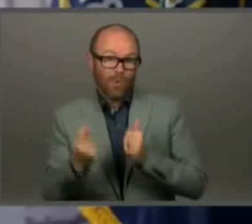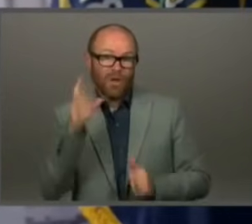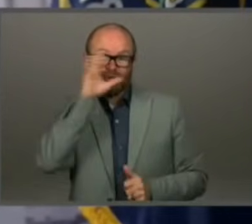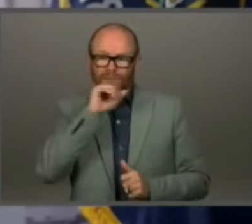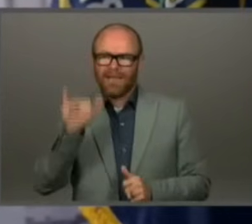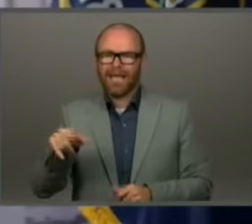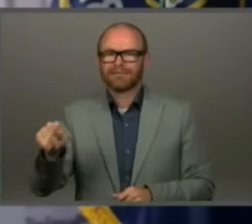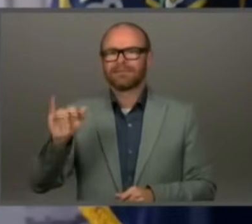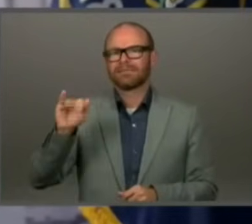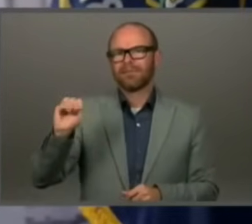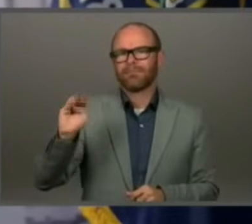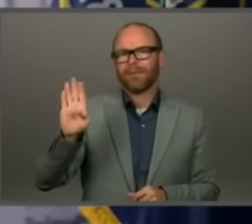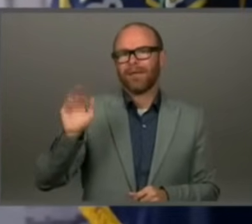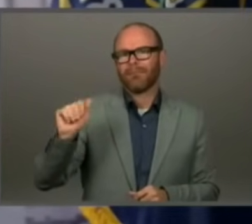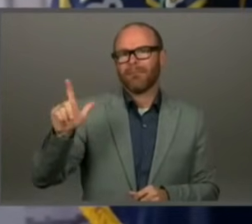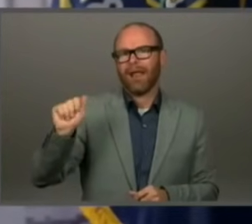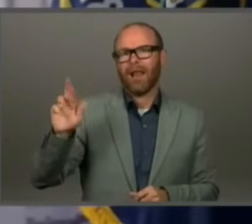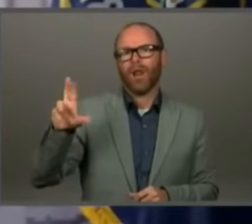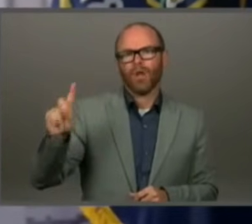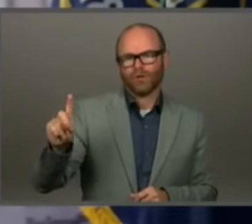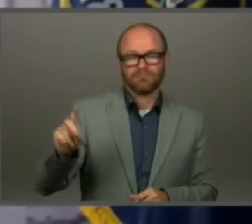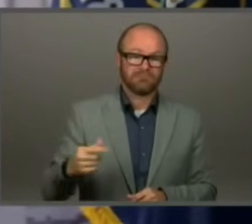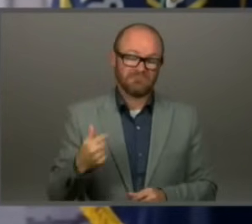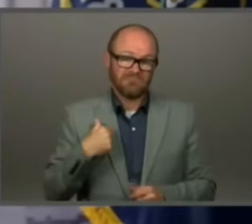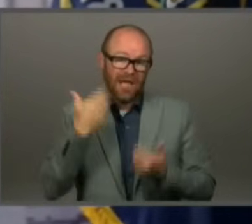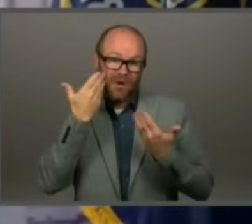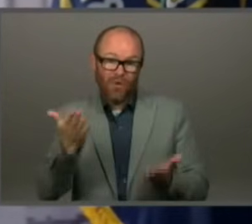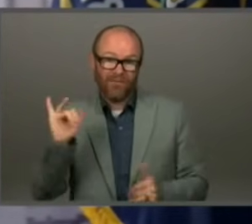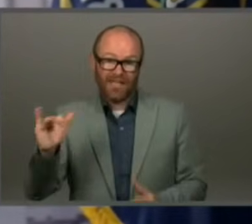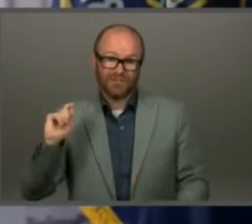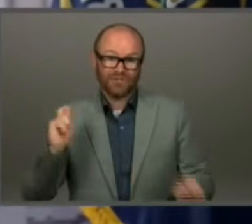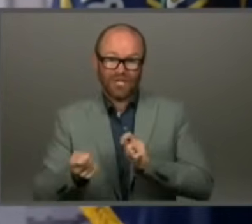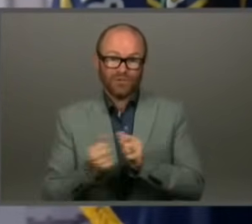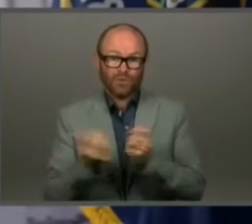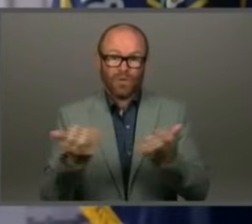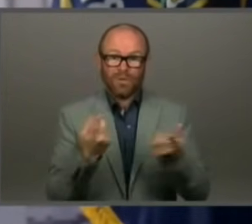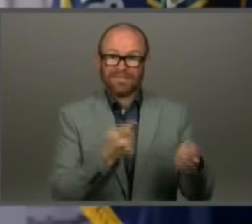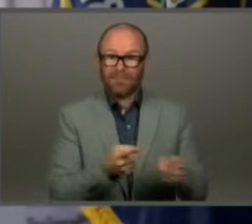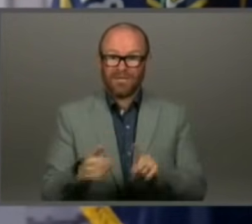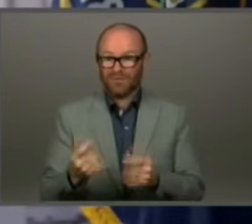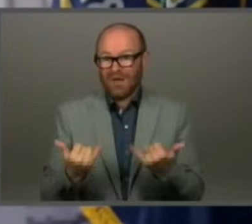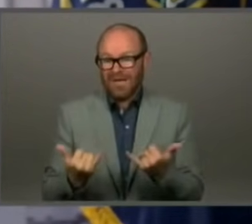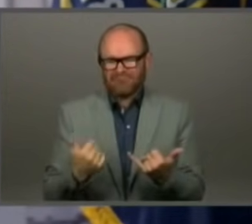Ballard. I don't know if that's changed in light of what's come forward.